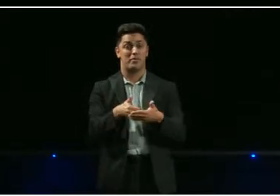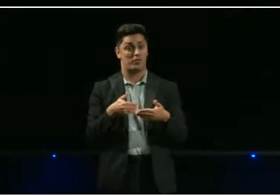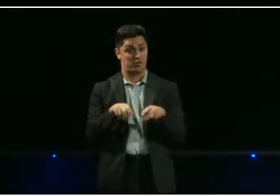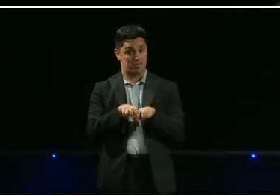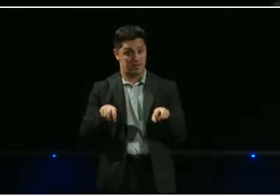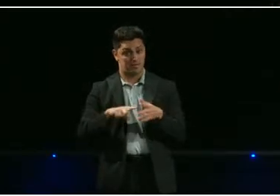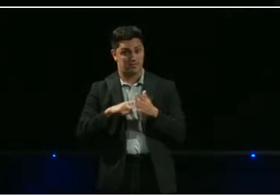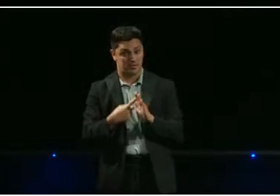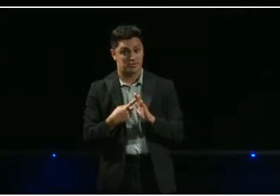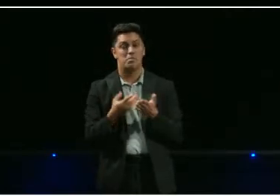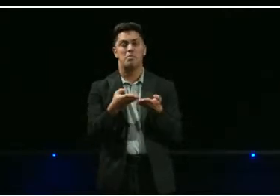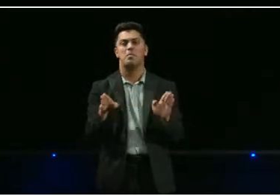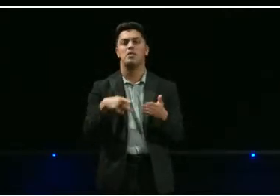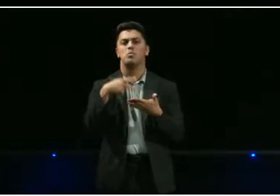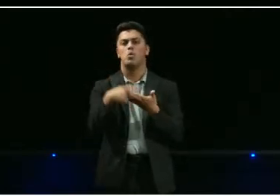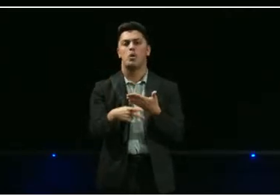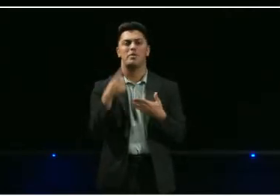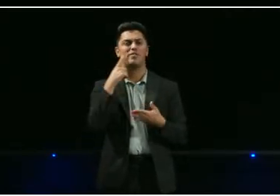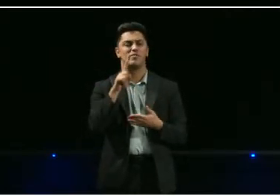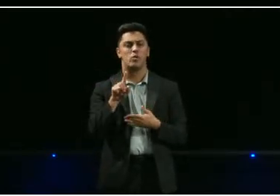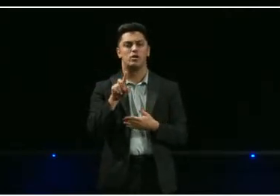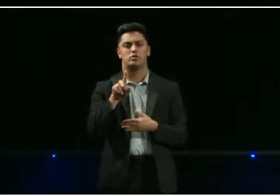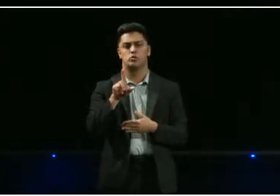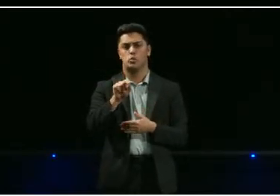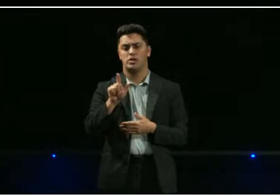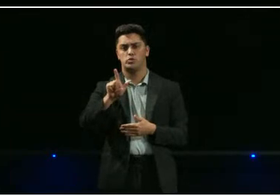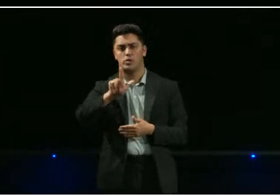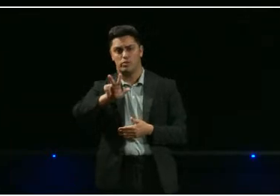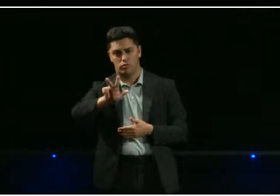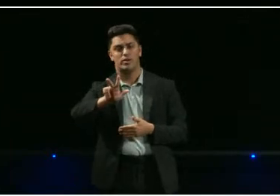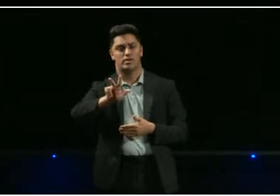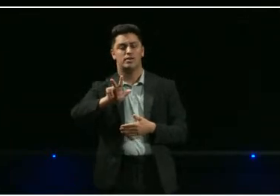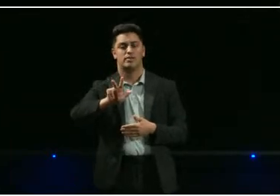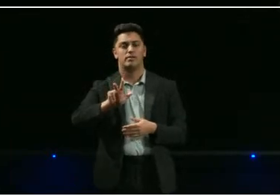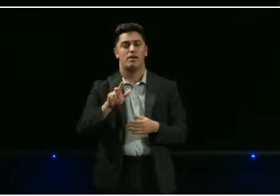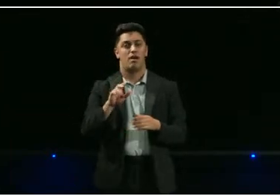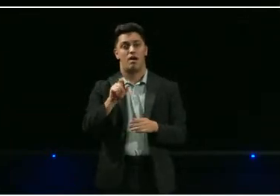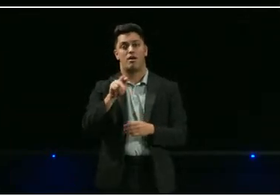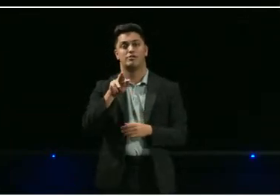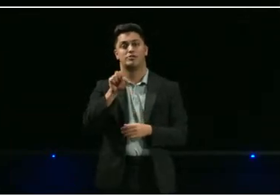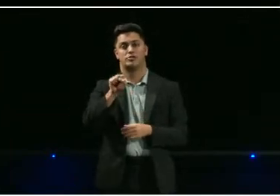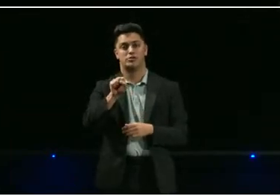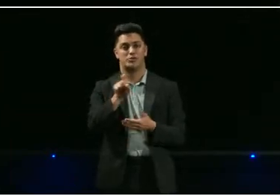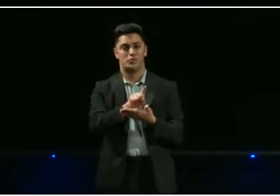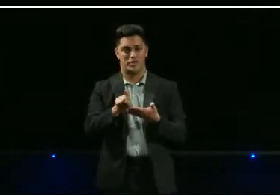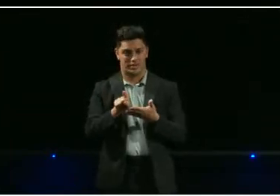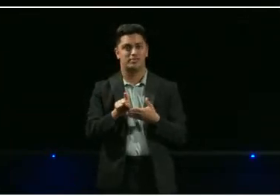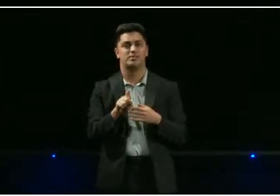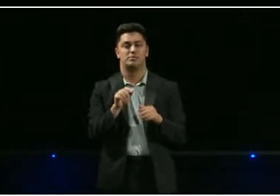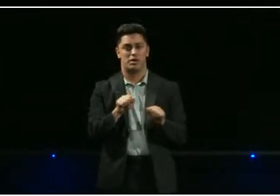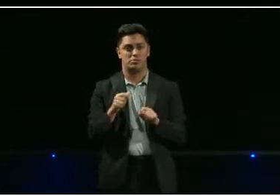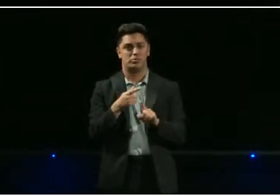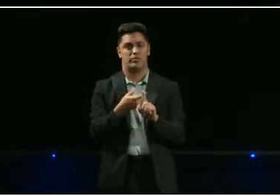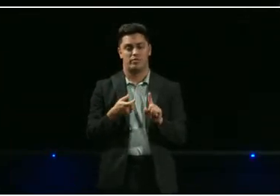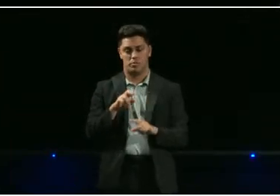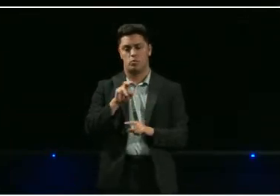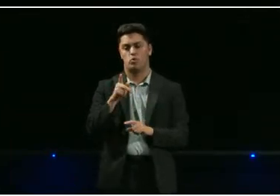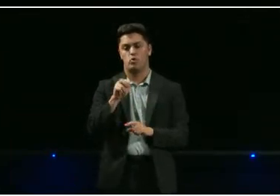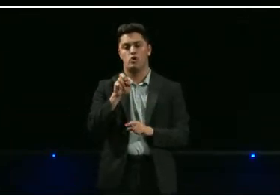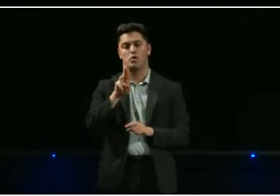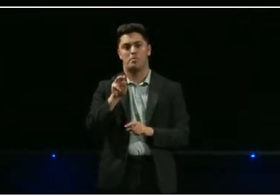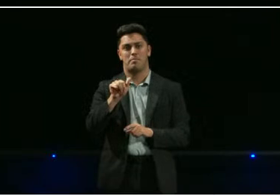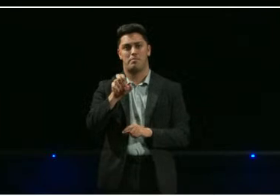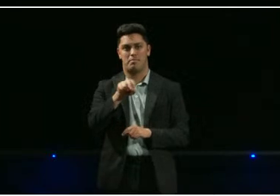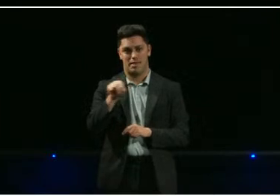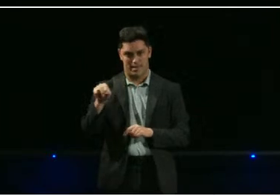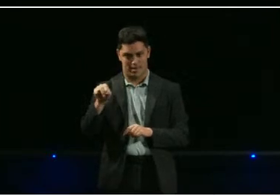public programming for 2023 Oscars Week is made possible by the Ruderman Family Foundation, which promotes